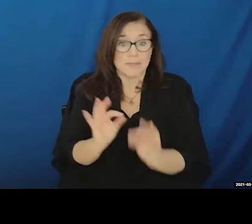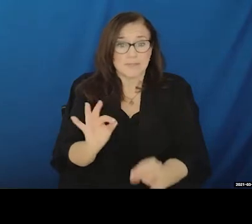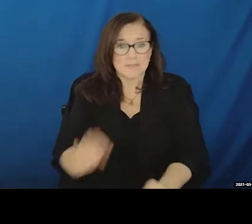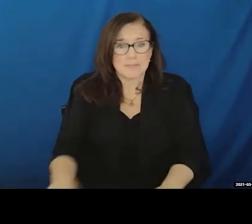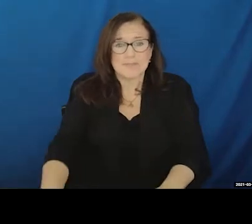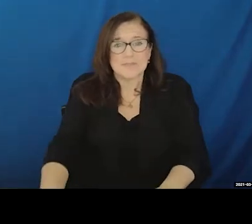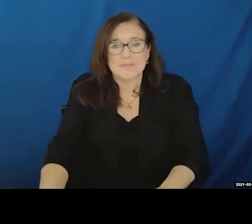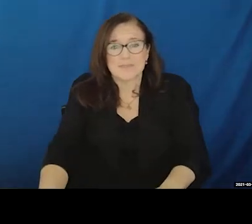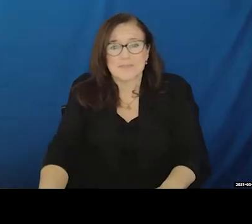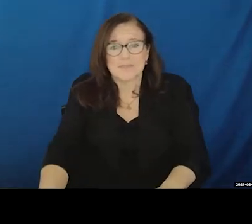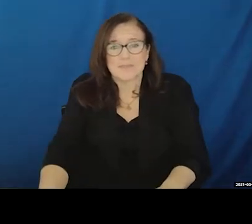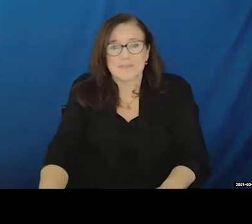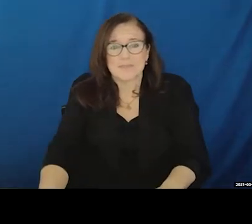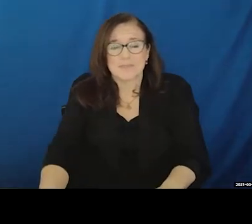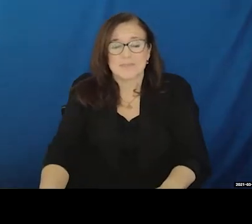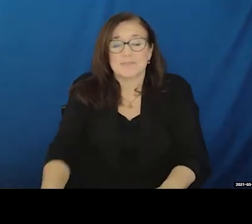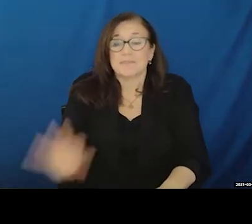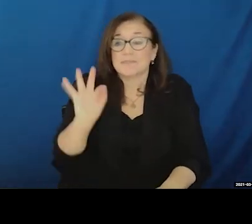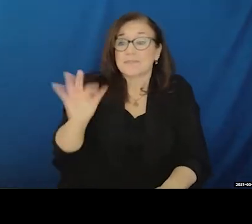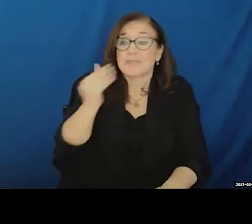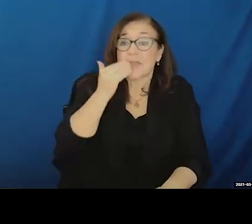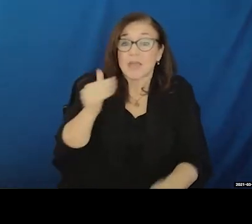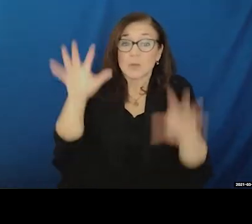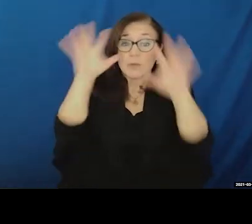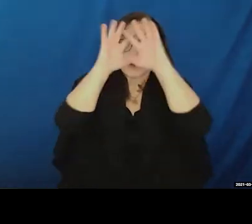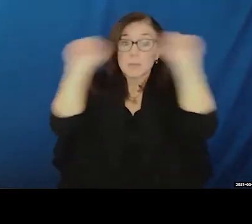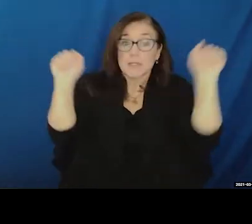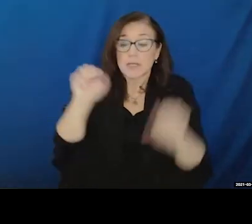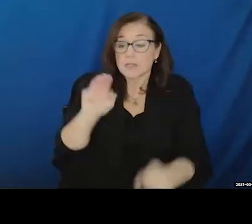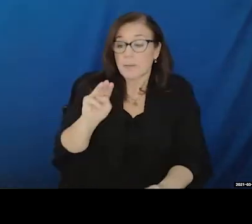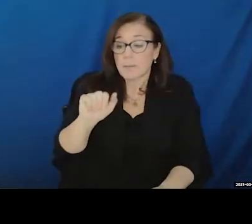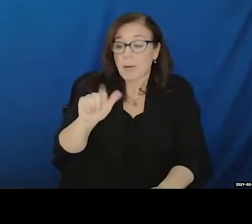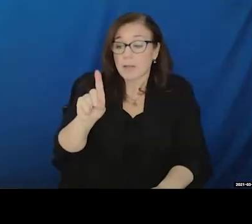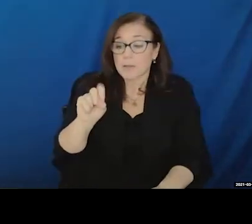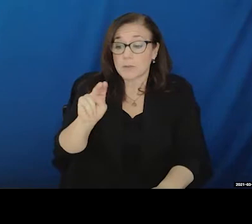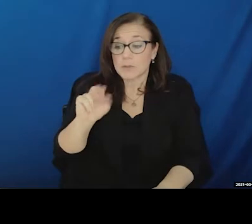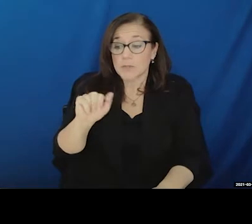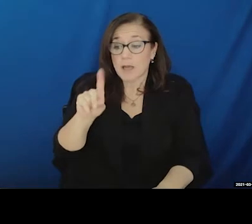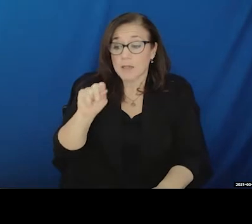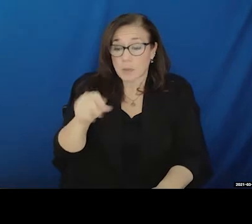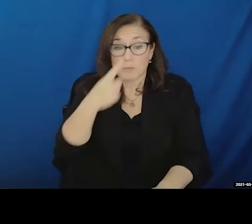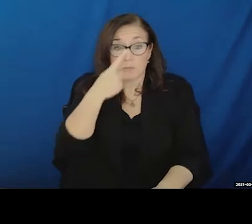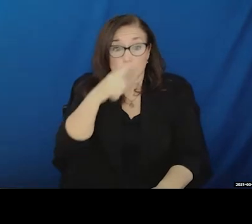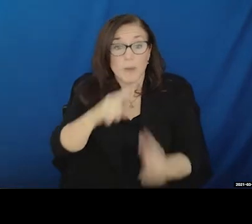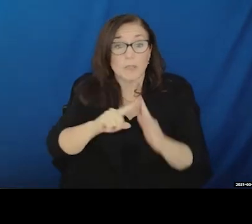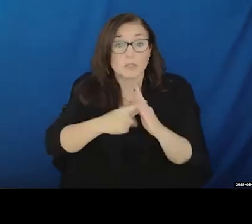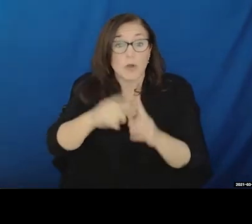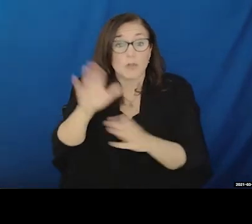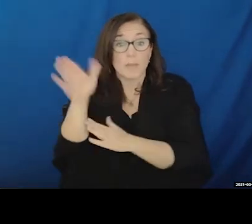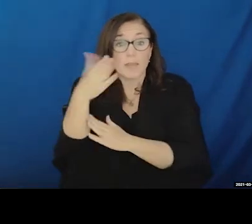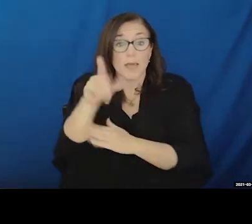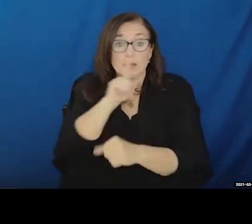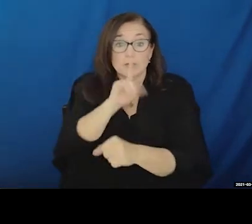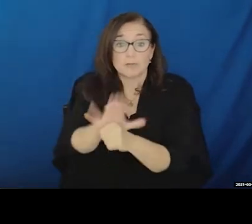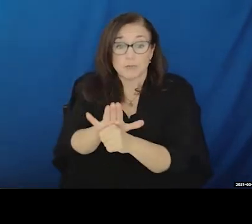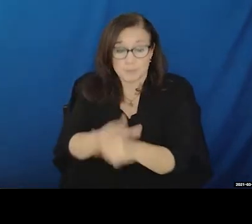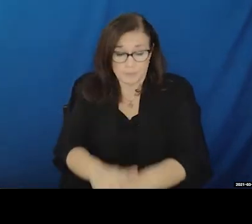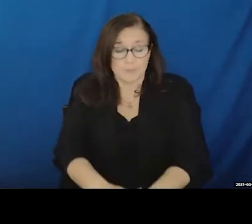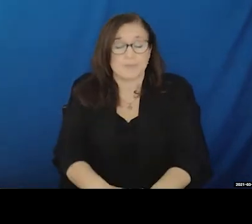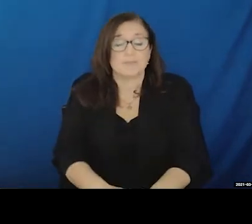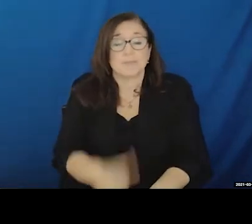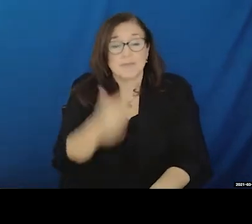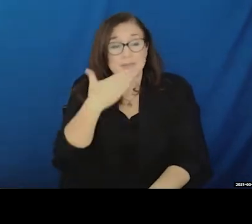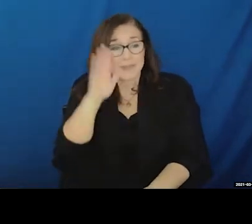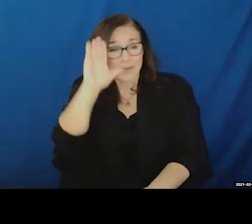Thank you very much. Superintendent Maldonado, will you now lead us through the Pledge of Allegiance? Absolutely. Good afternoon,